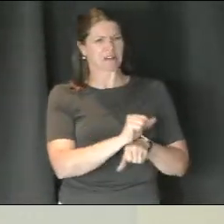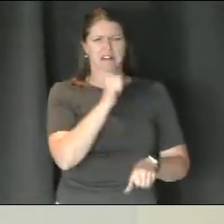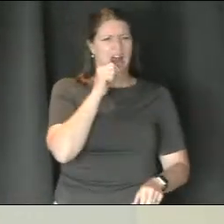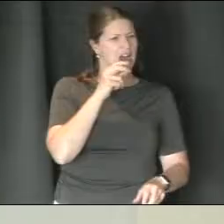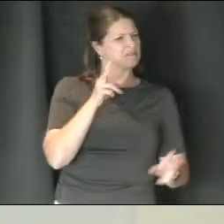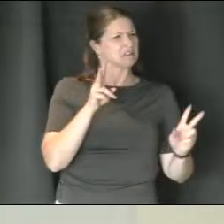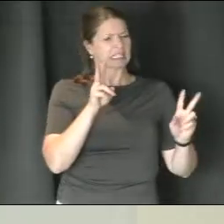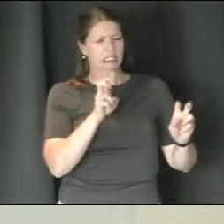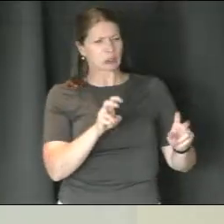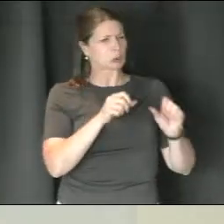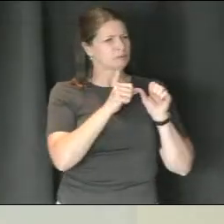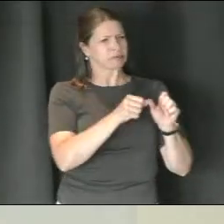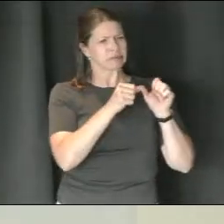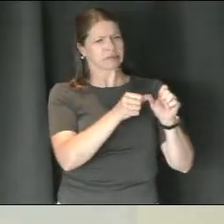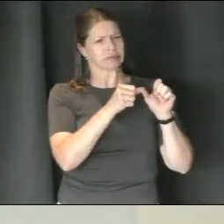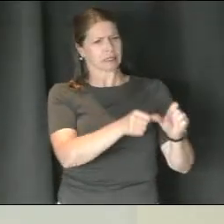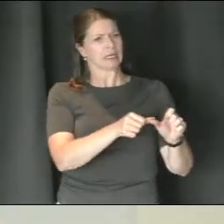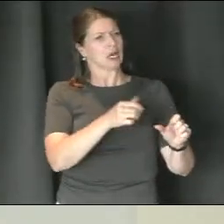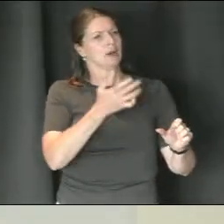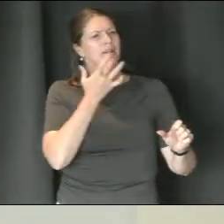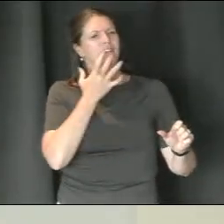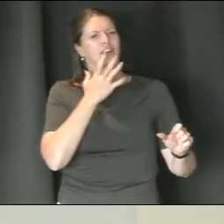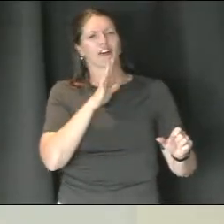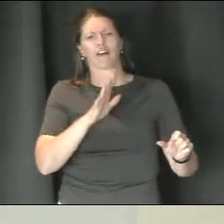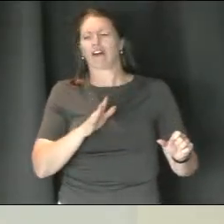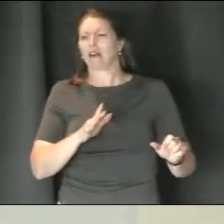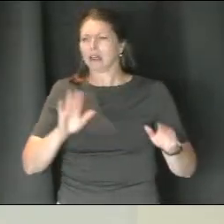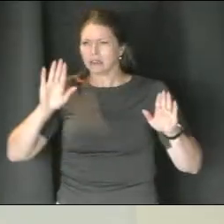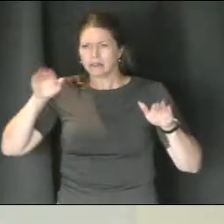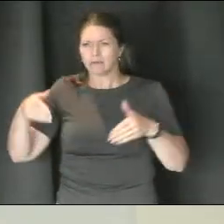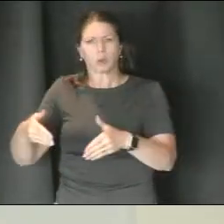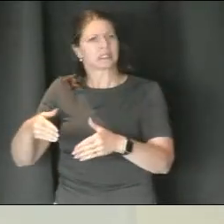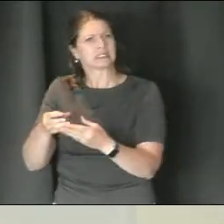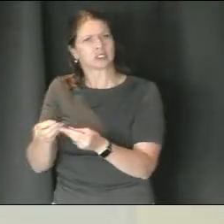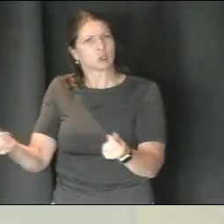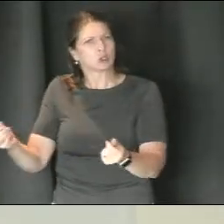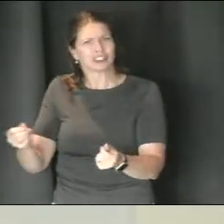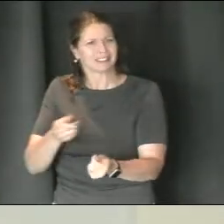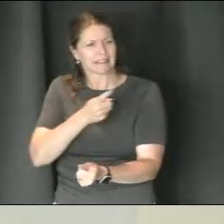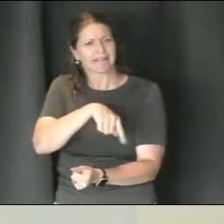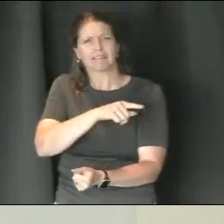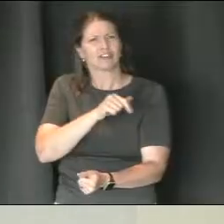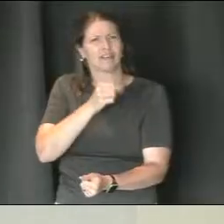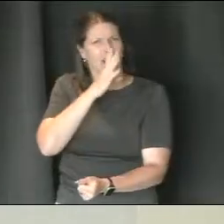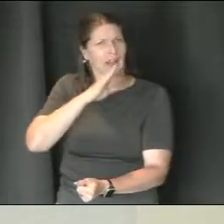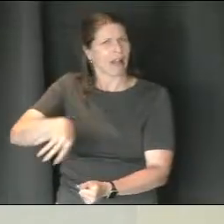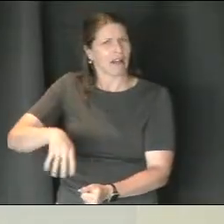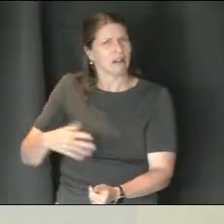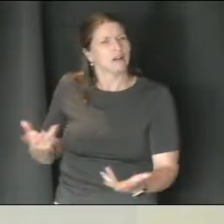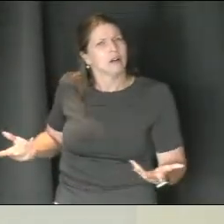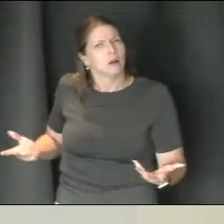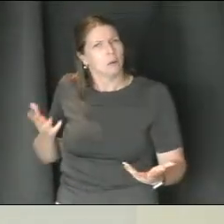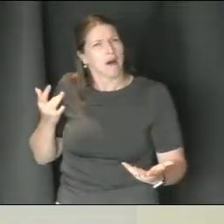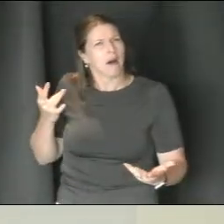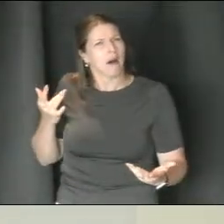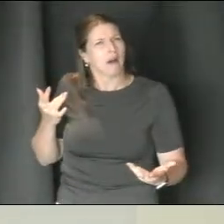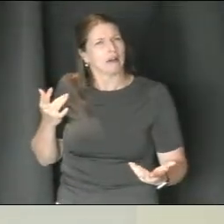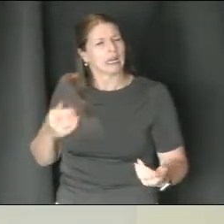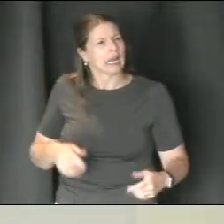for change. As well, you know what? You're never too old to take on a new challenge. Ask me about